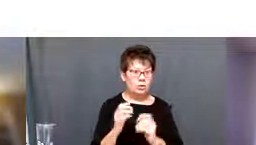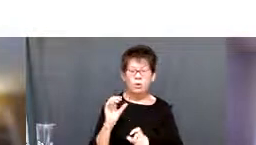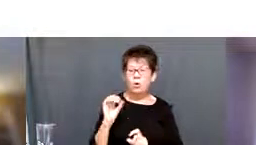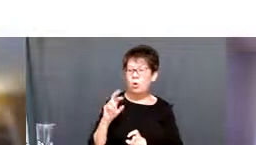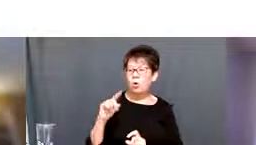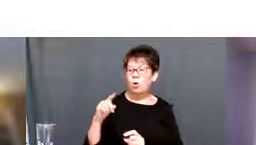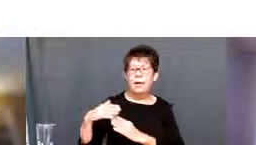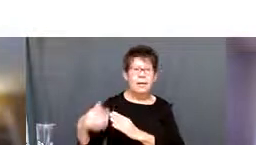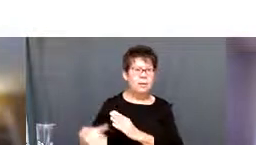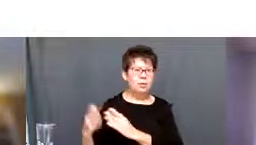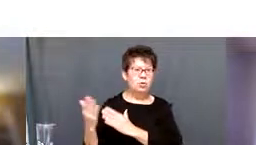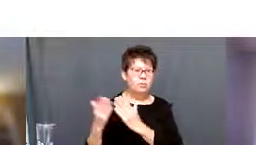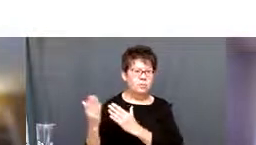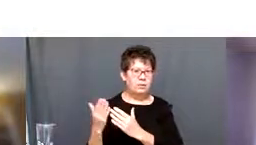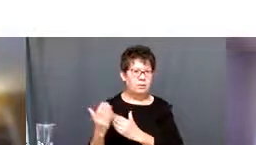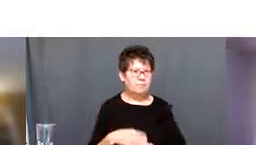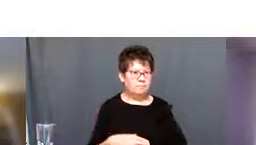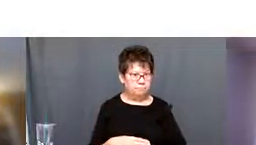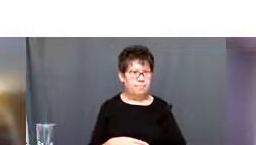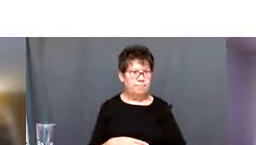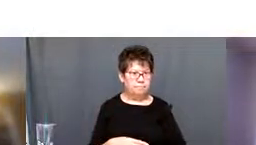end all services.